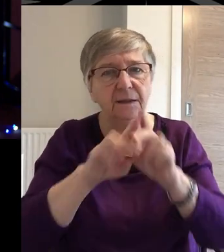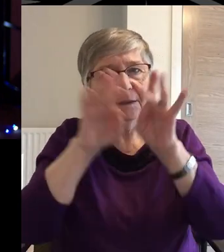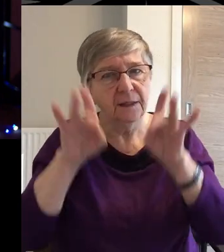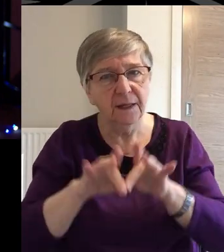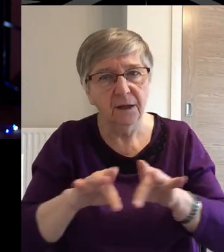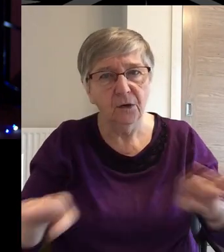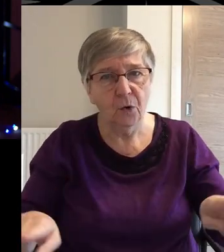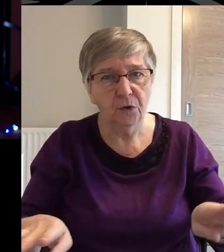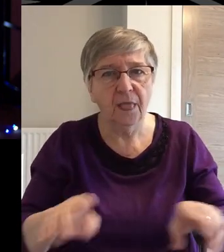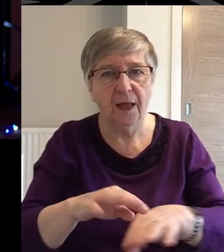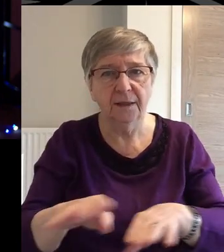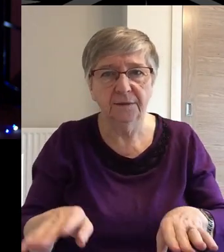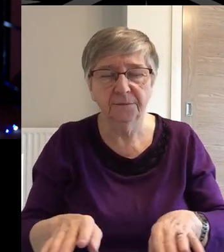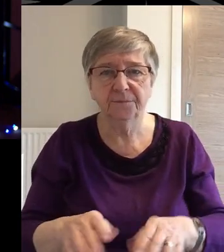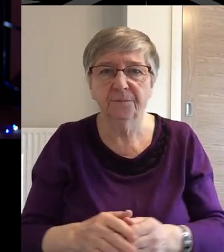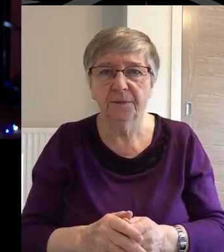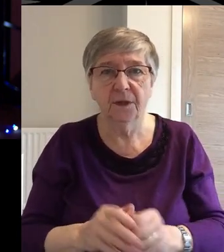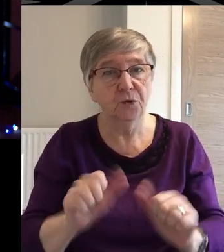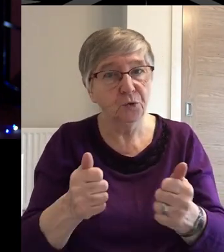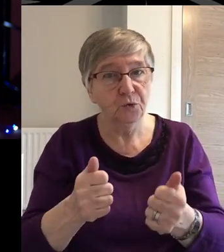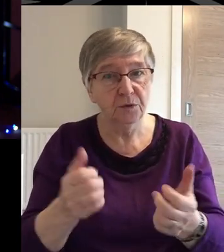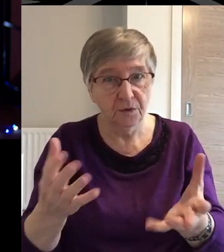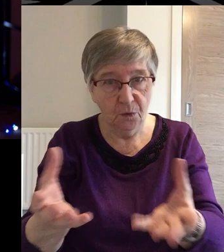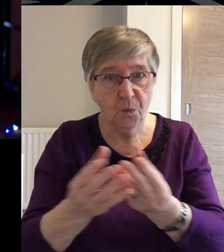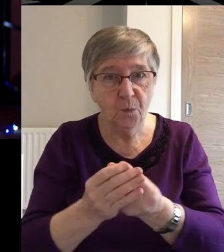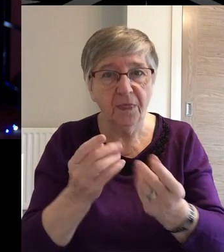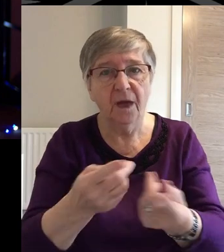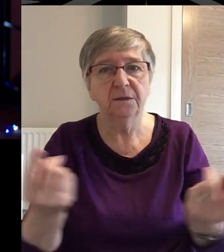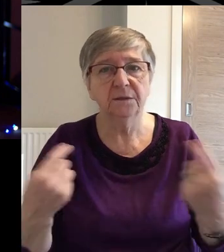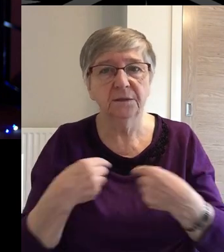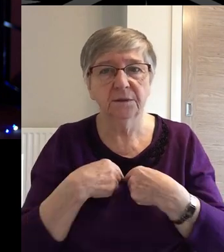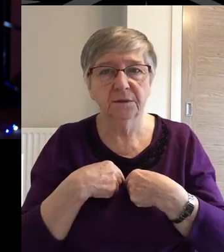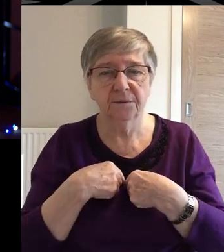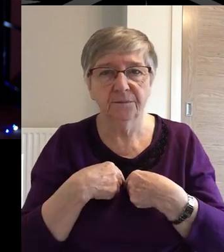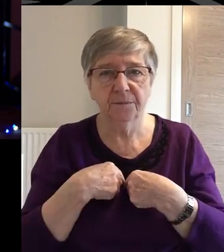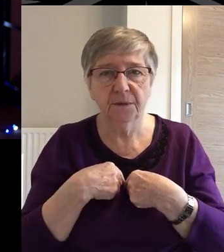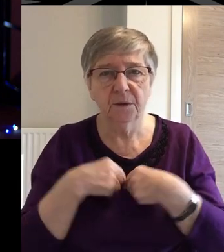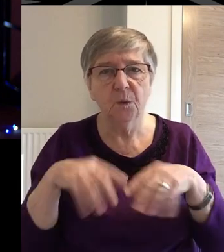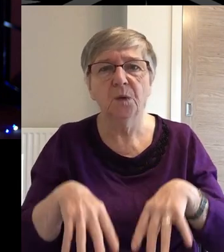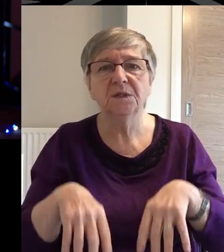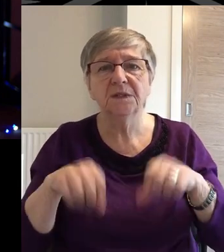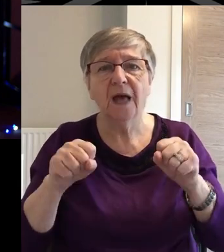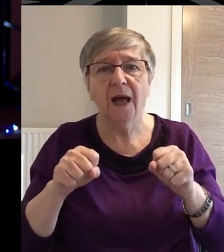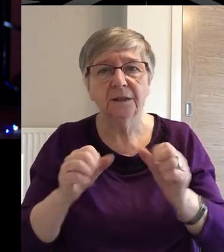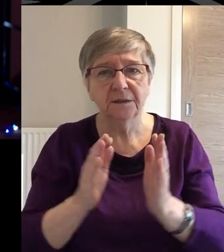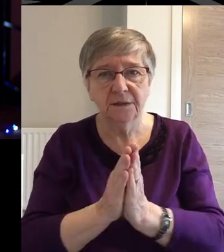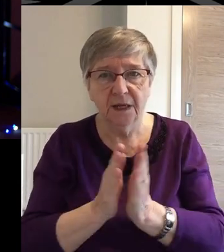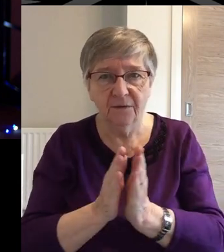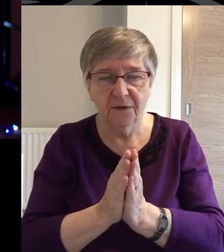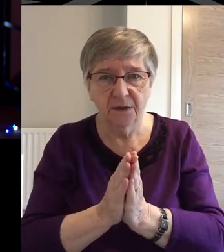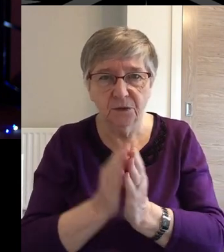online. It's great to have you along. We're going to begin our service with